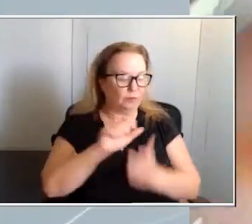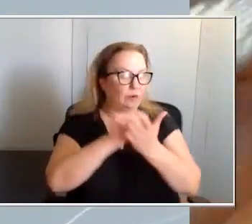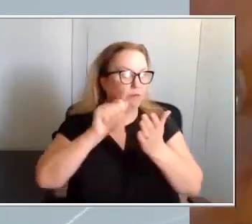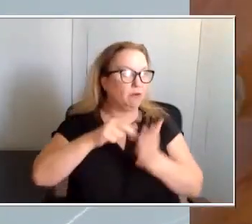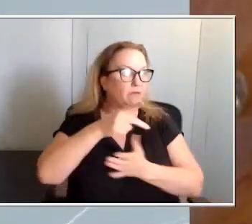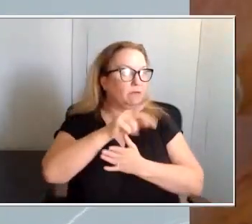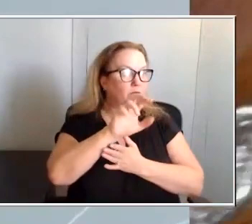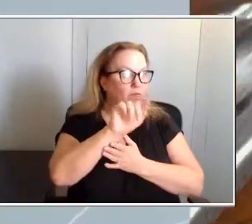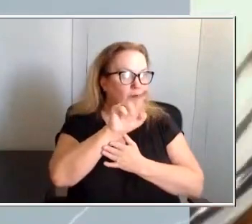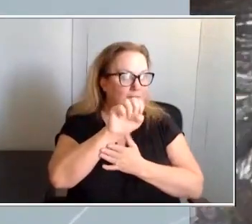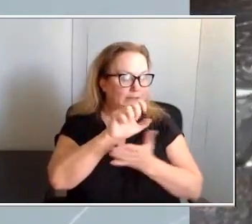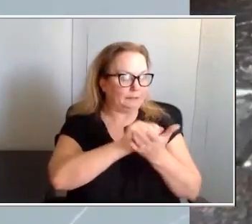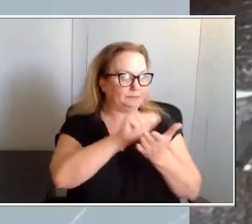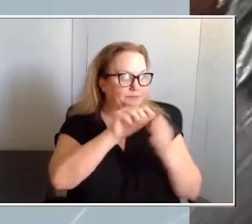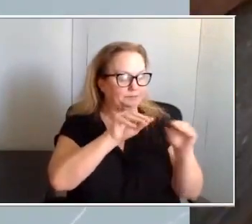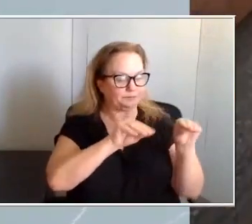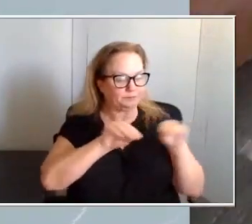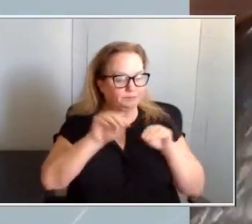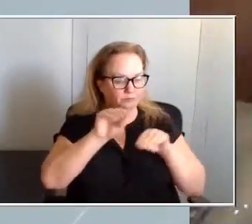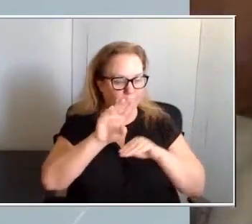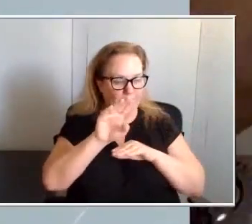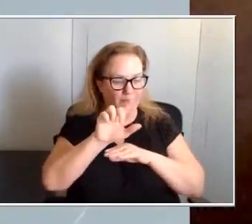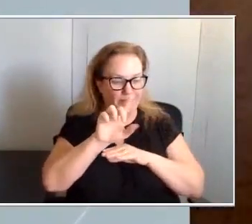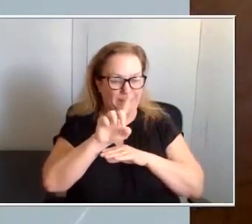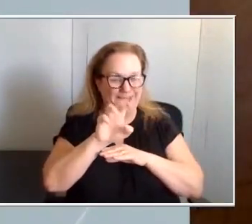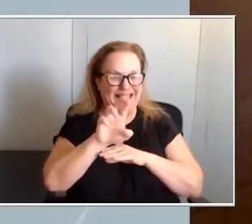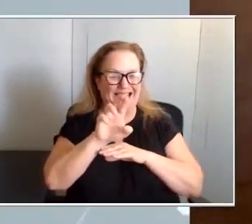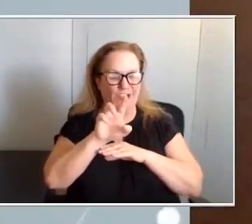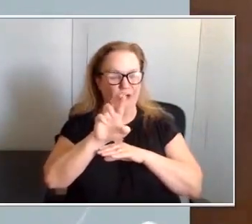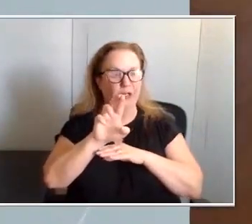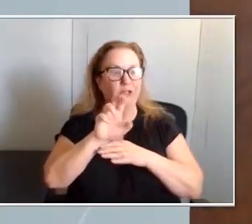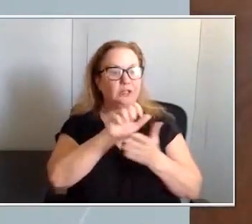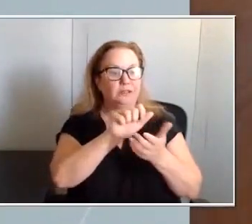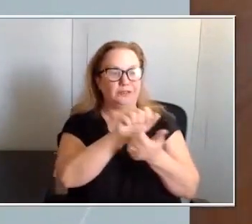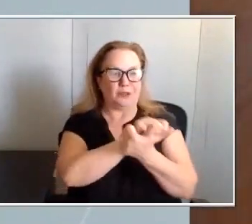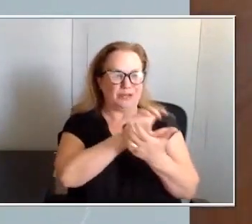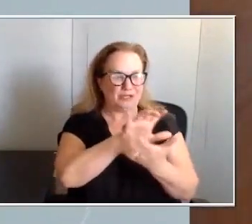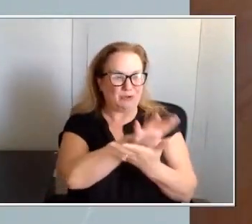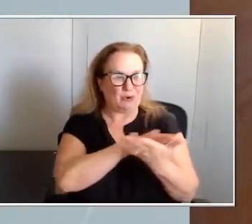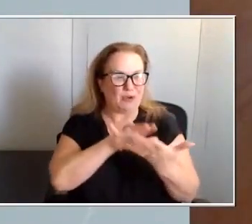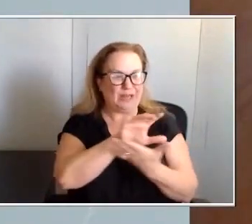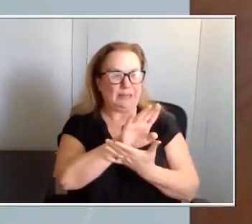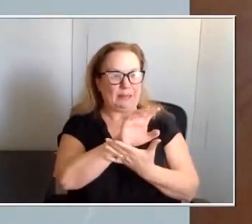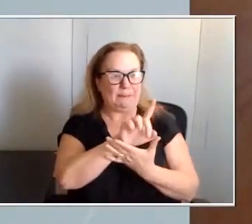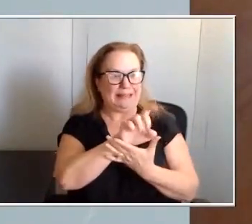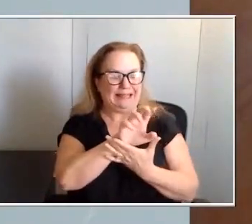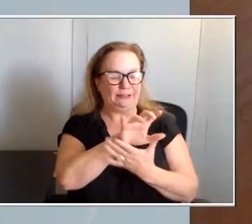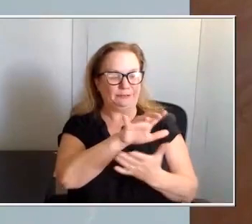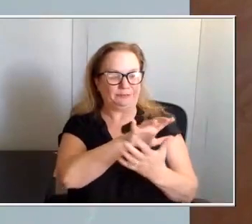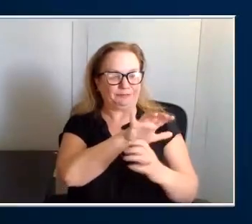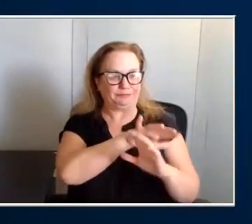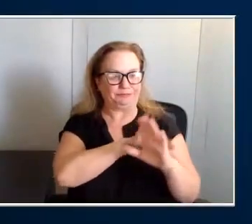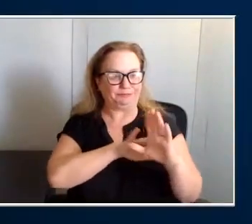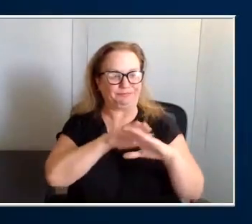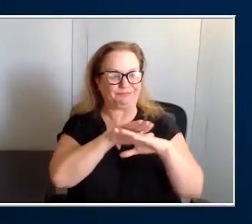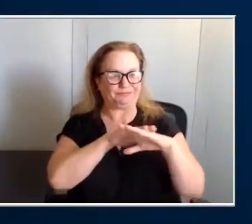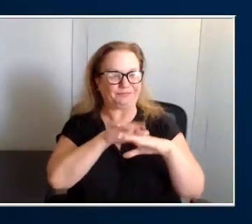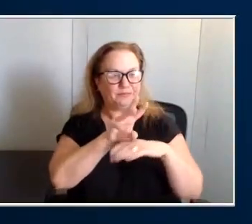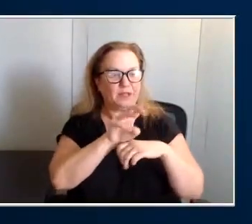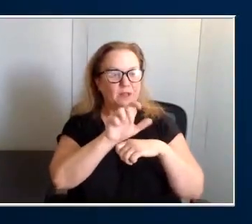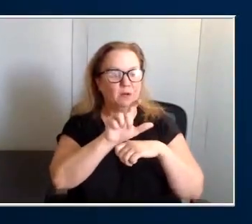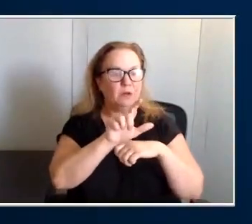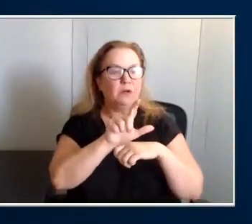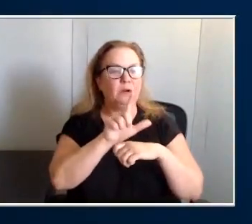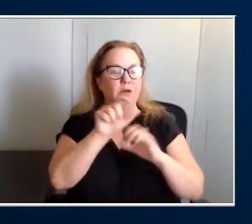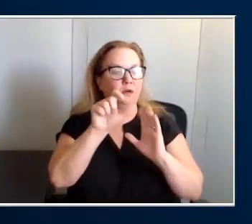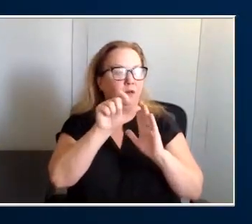the bladder and move it out of the way. So we destroy all the support that the bladder has to the abdominal wall. When we do surgery in this